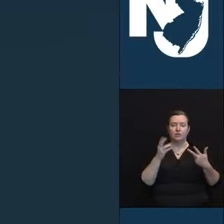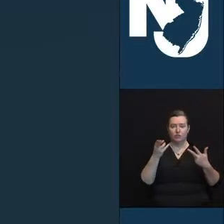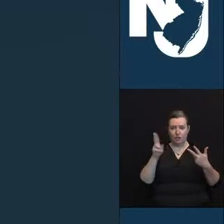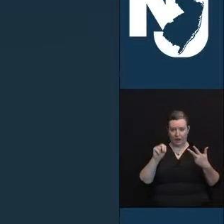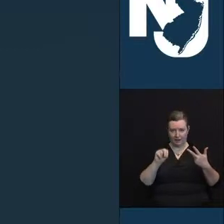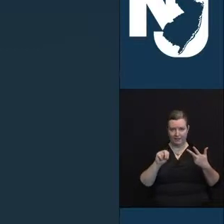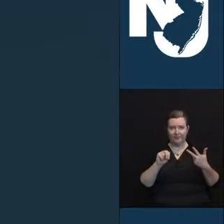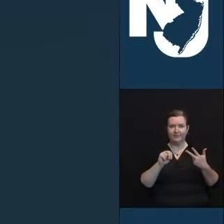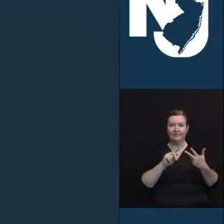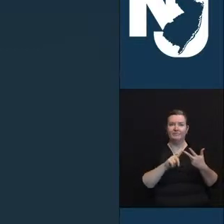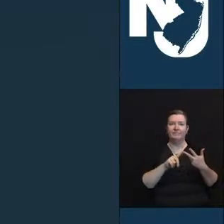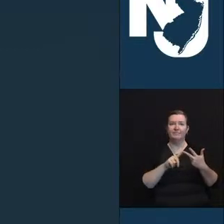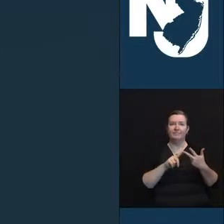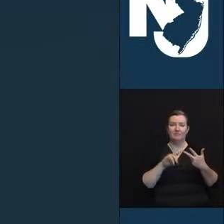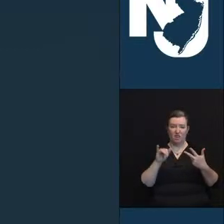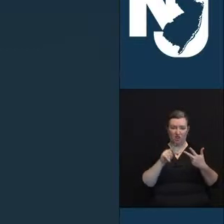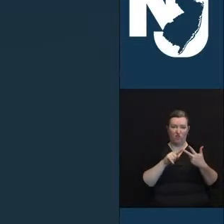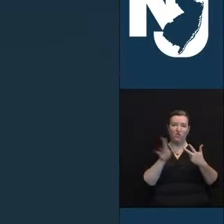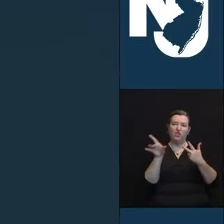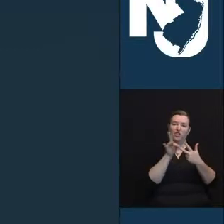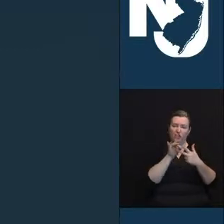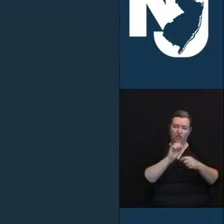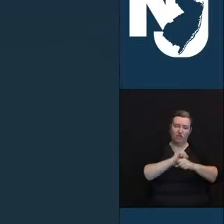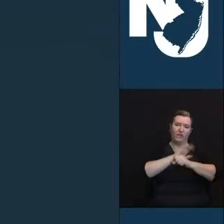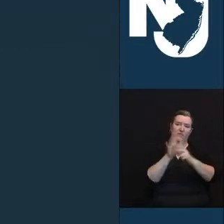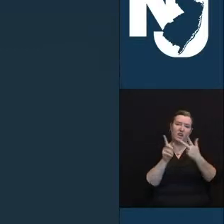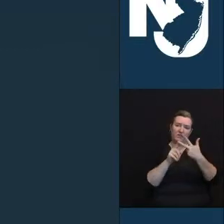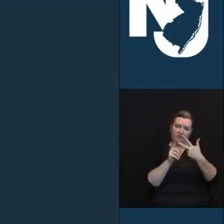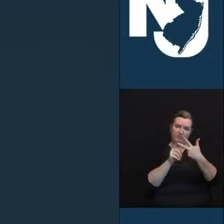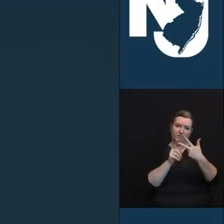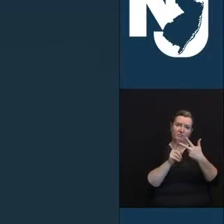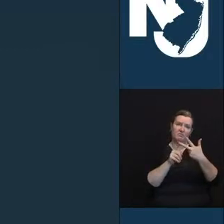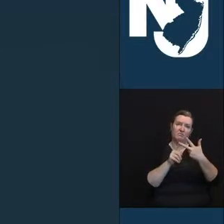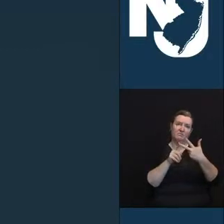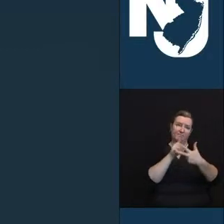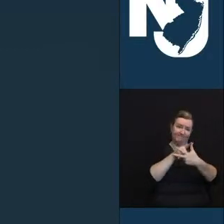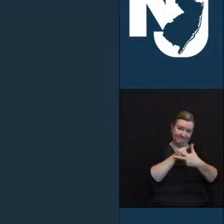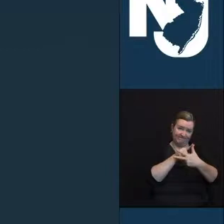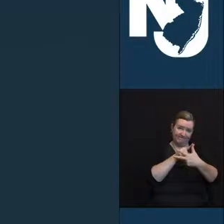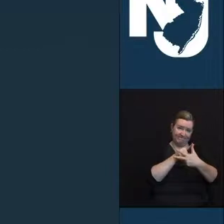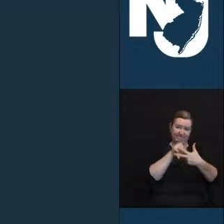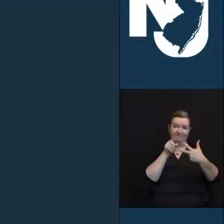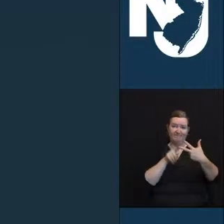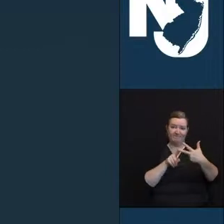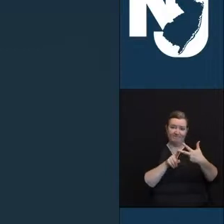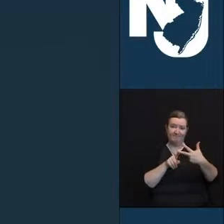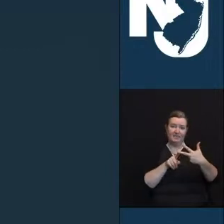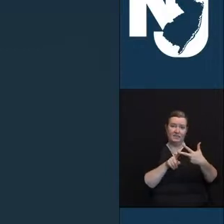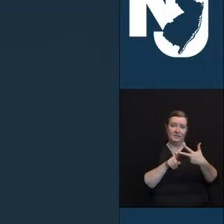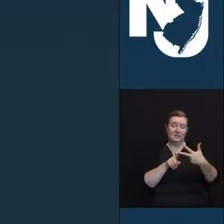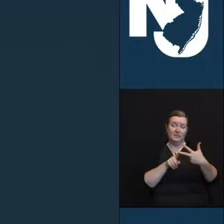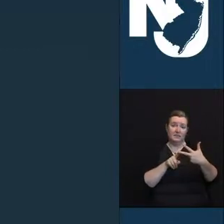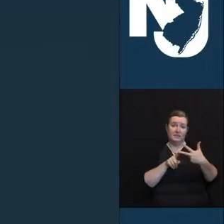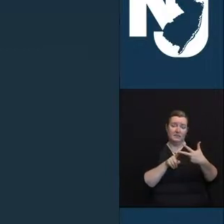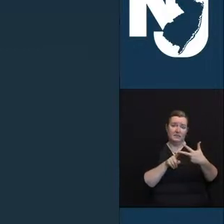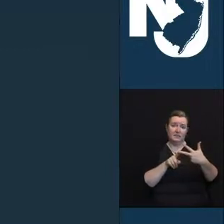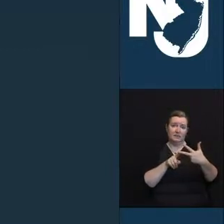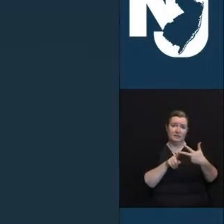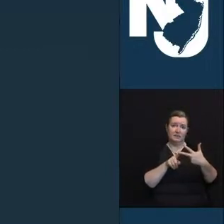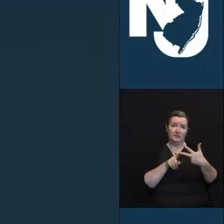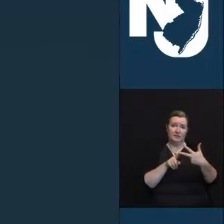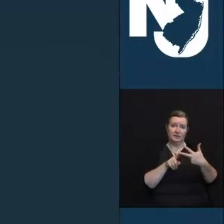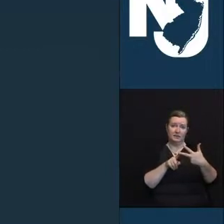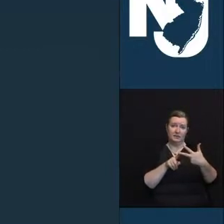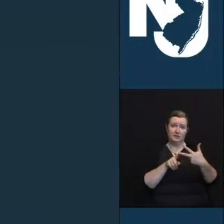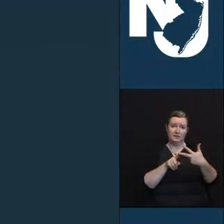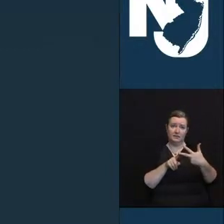also was COVID positive. Jack and Fran were predeceased by their blessed daughter Patricia, who died in 1986 at the